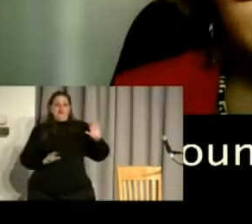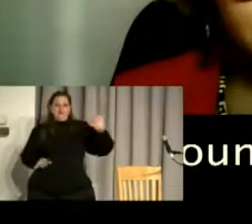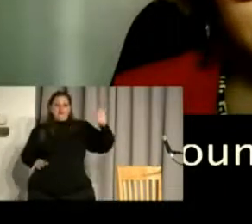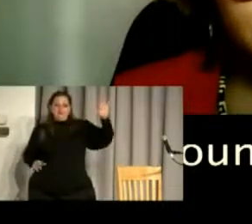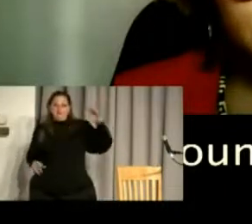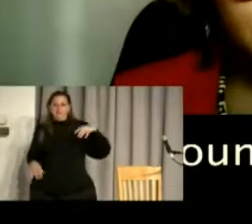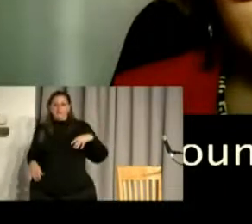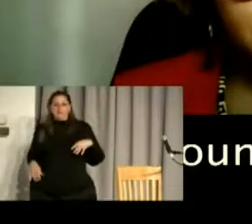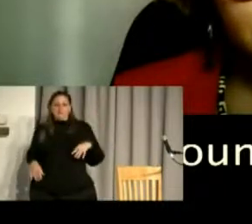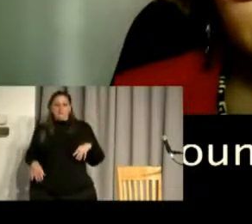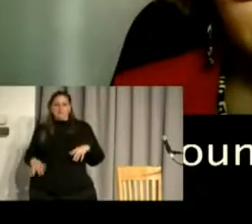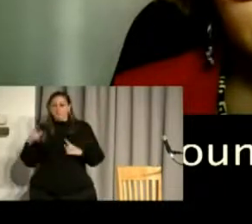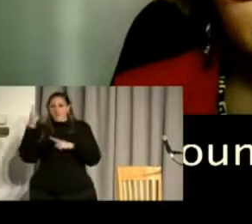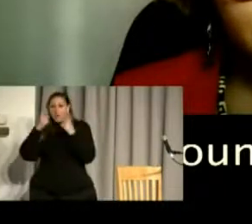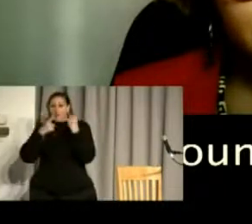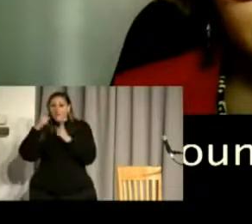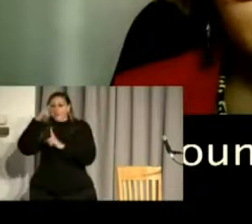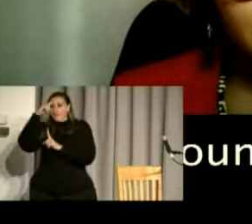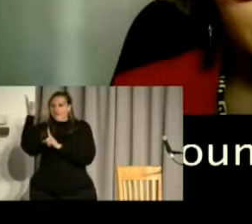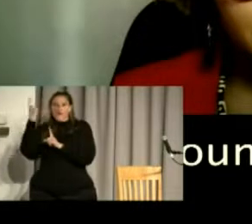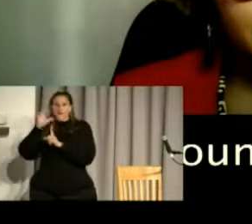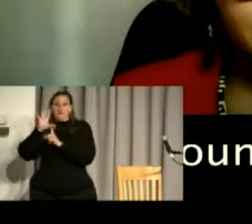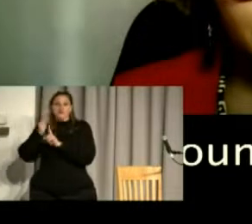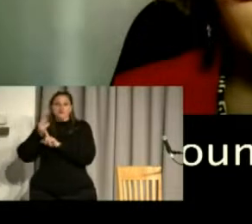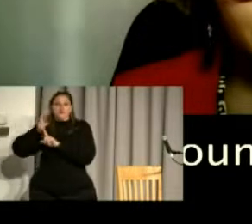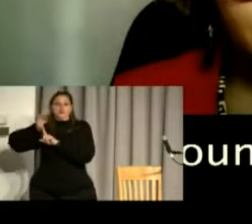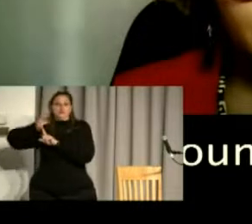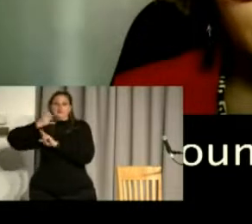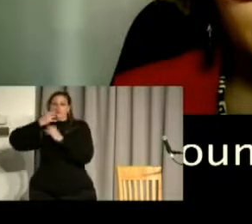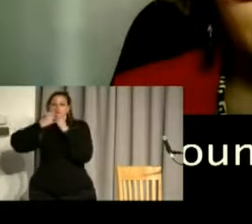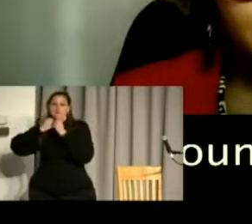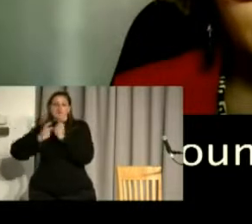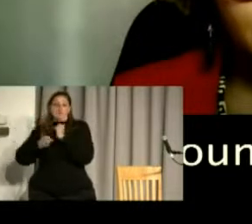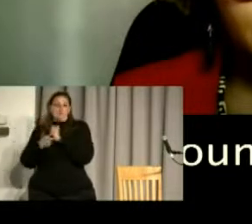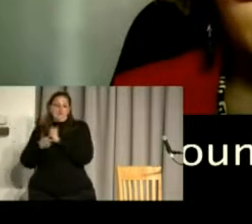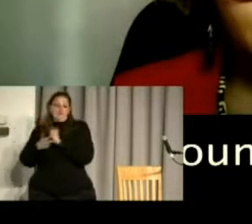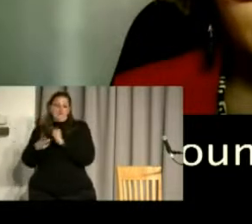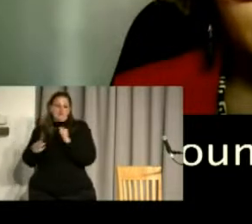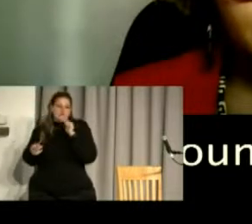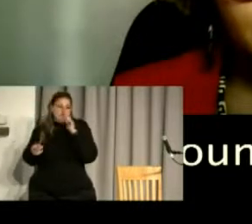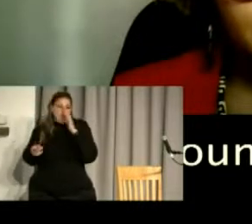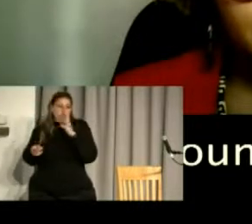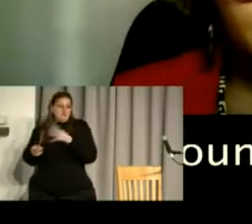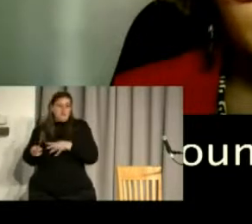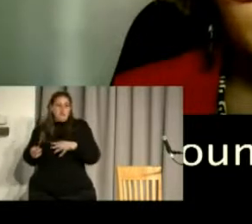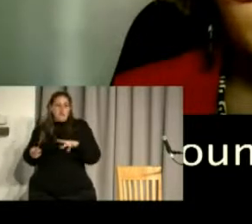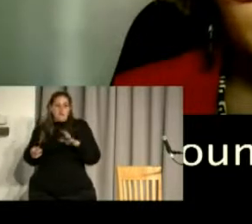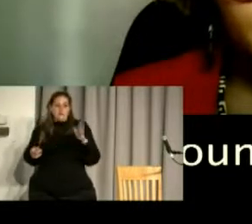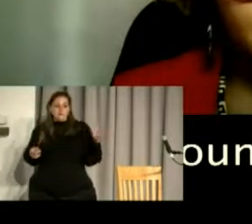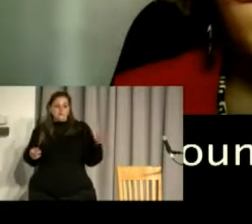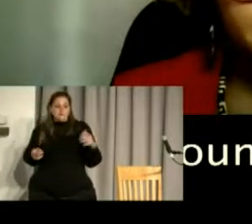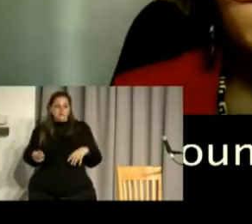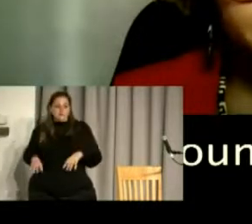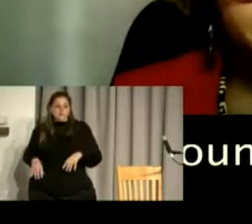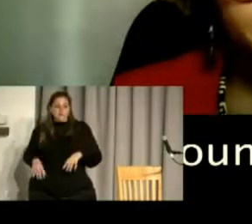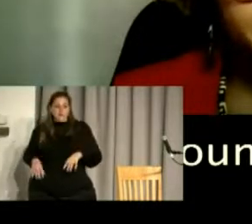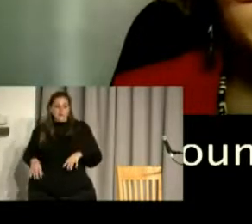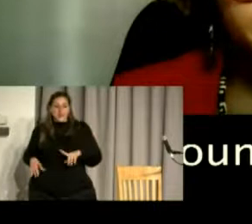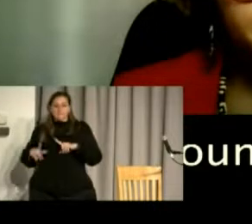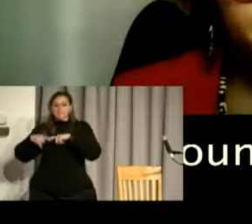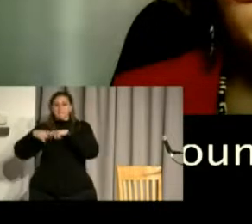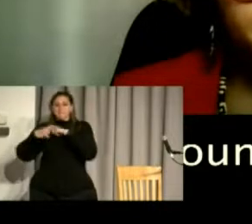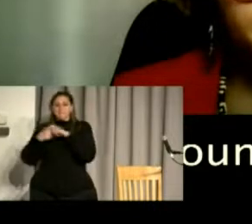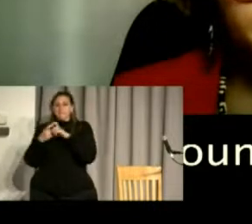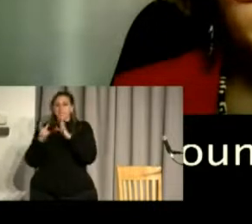consider Black cultural and historic sites to be worthy of preservation. At this point, I'll pause for a moment and see if I can share